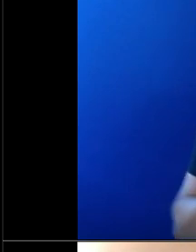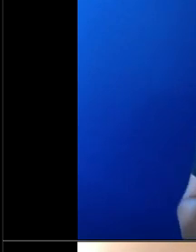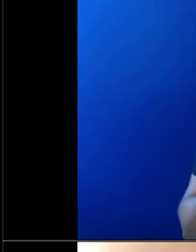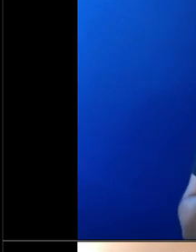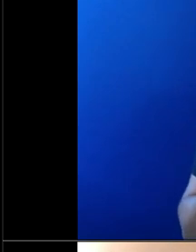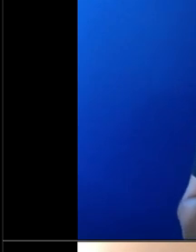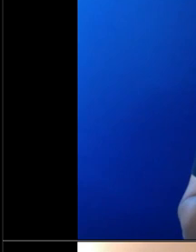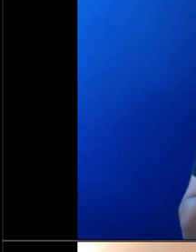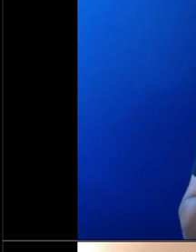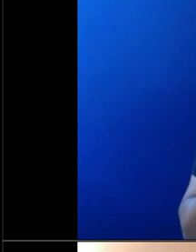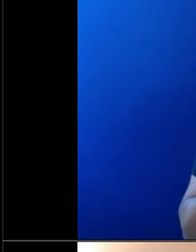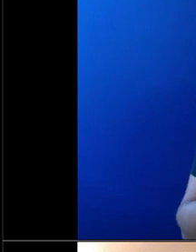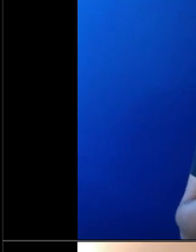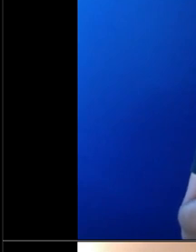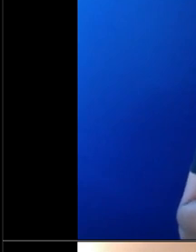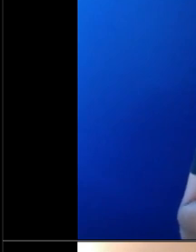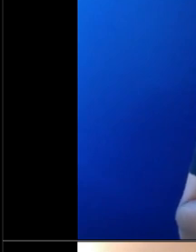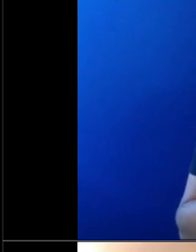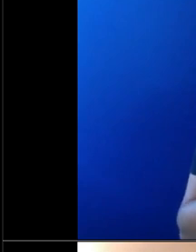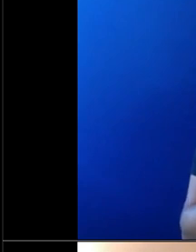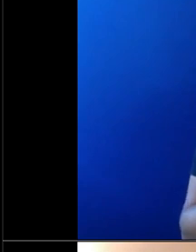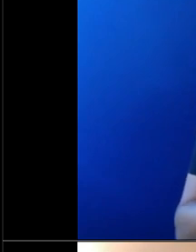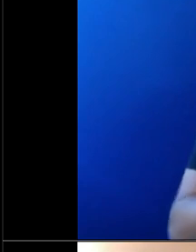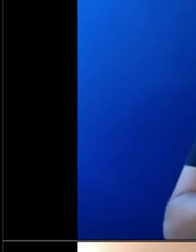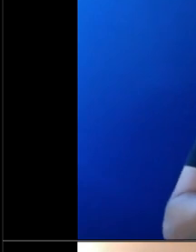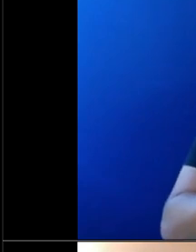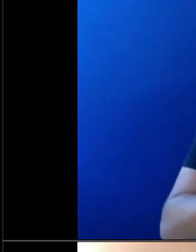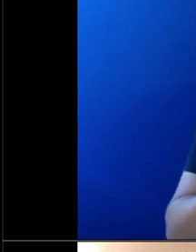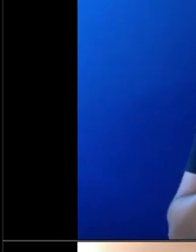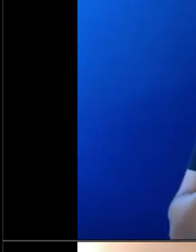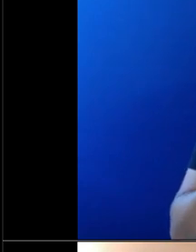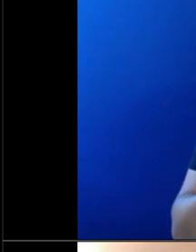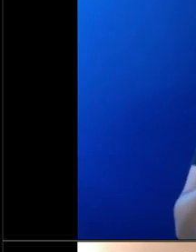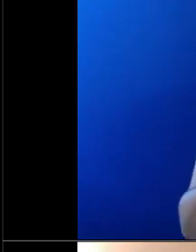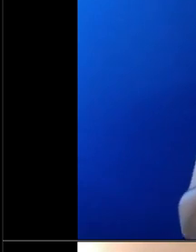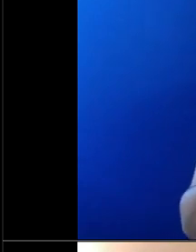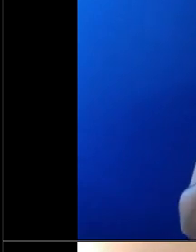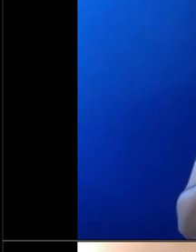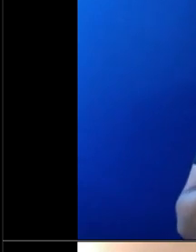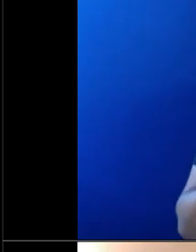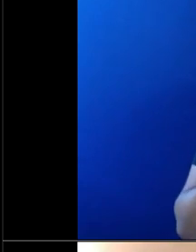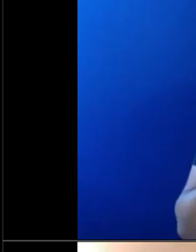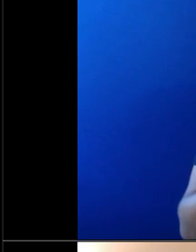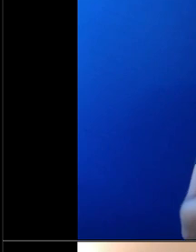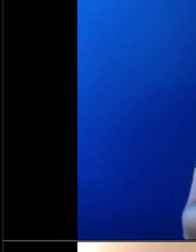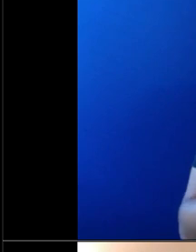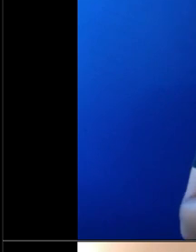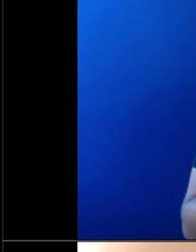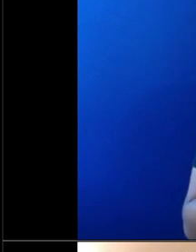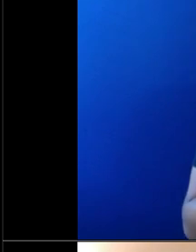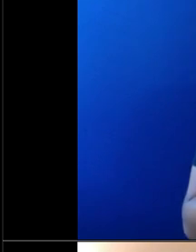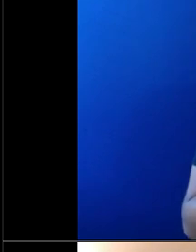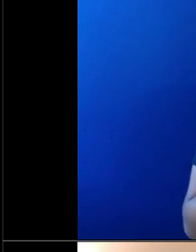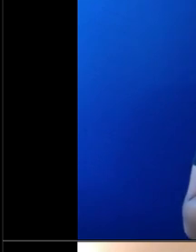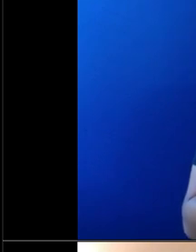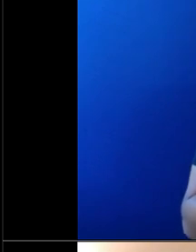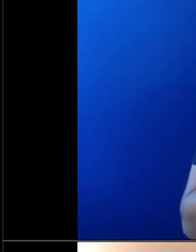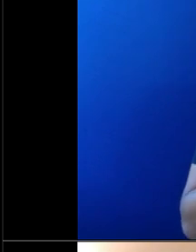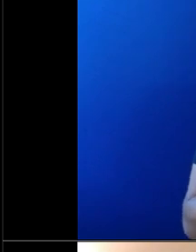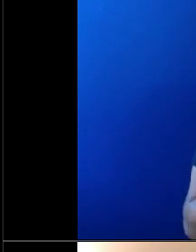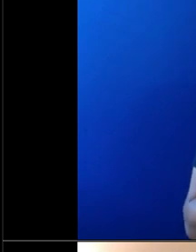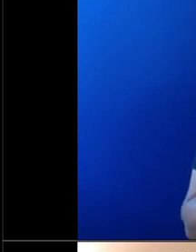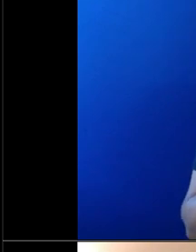choppy on this when I was showing it, you can take a look at that video later. An interesting question that came in from